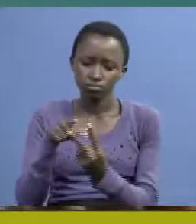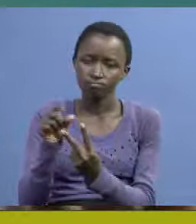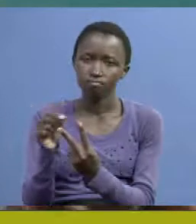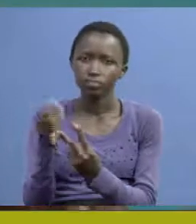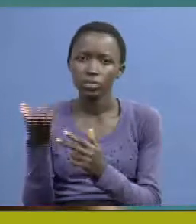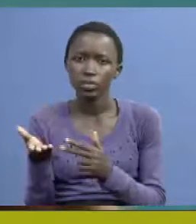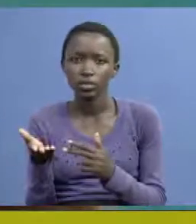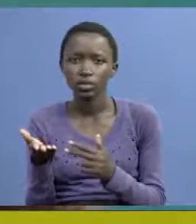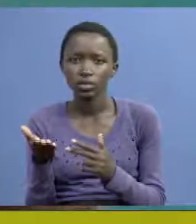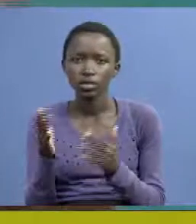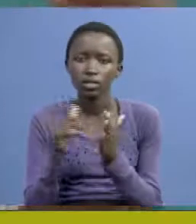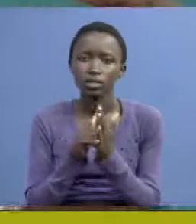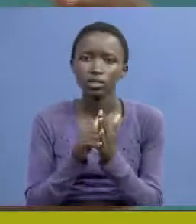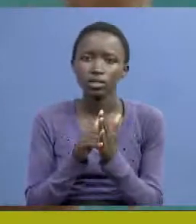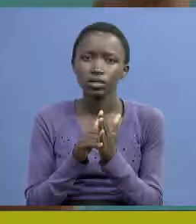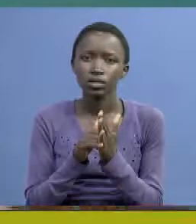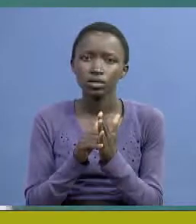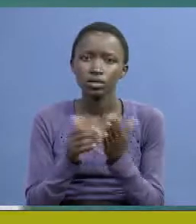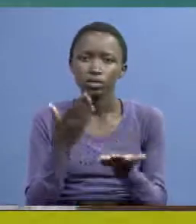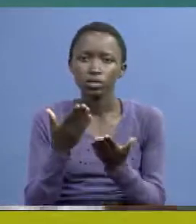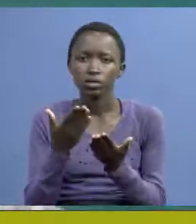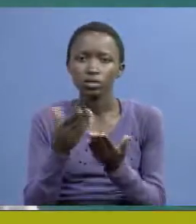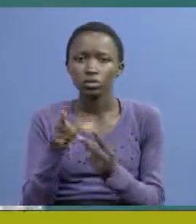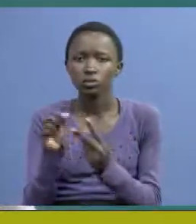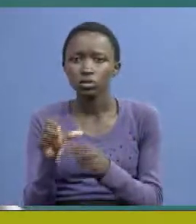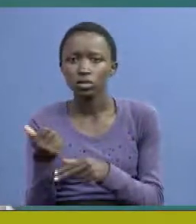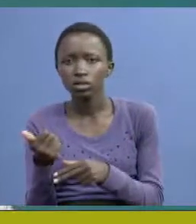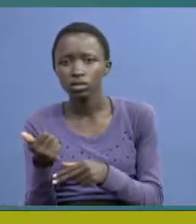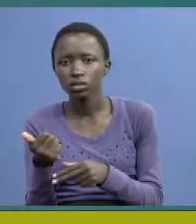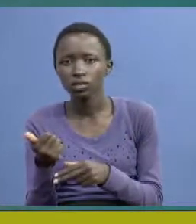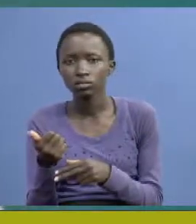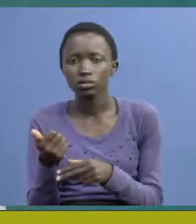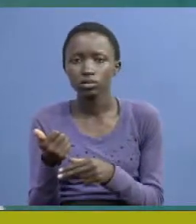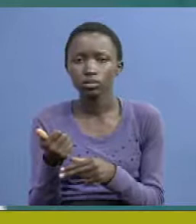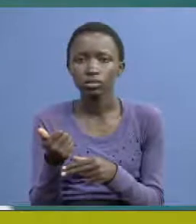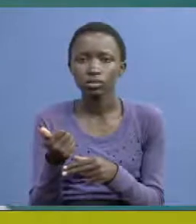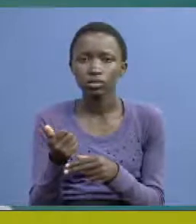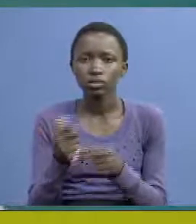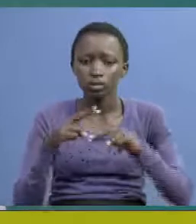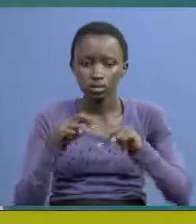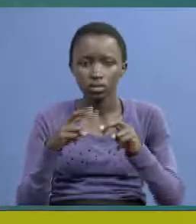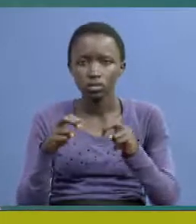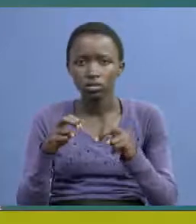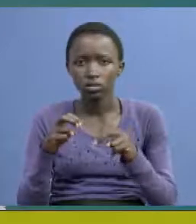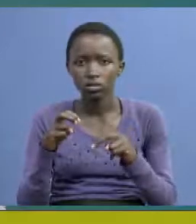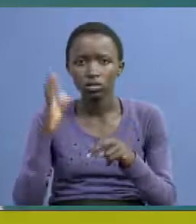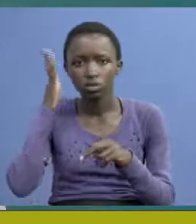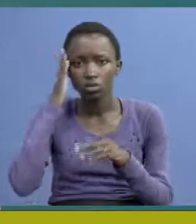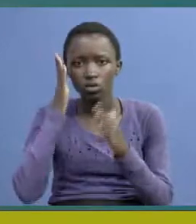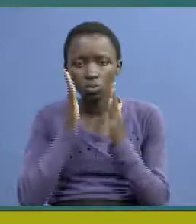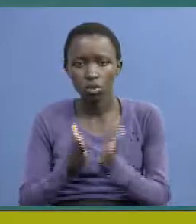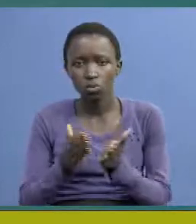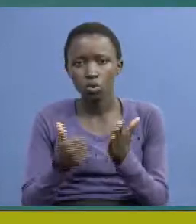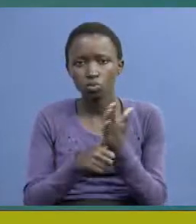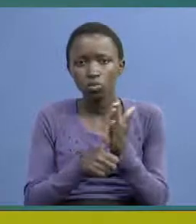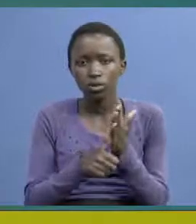there's some selectiveness in the sense that they were choosing this one and this one and that one. So we are investigating whether there are some personal conflicts